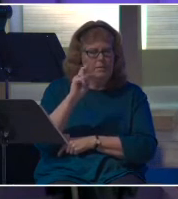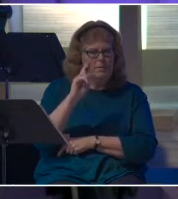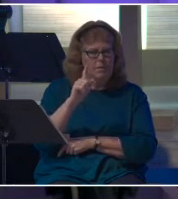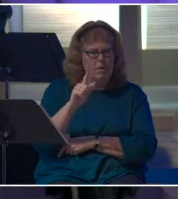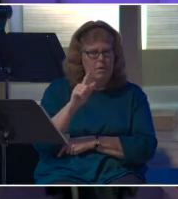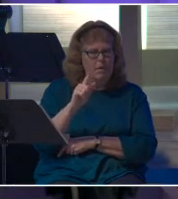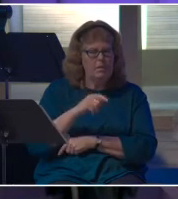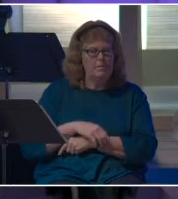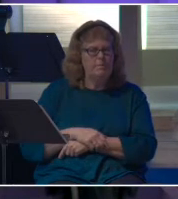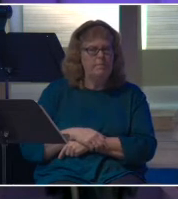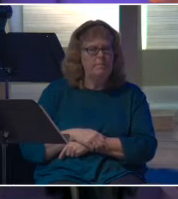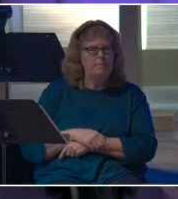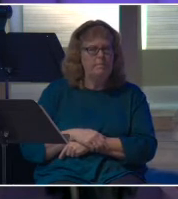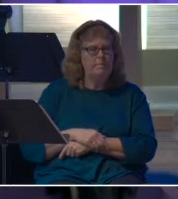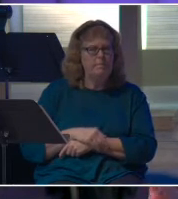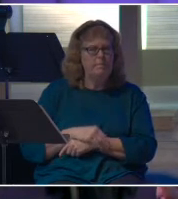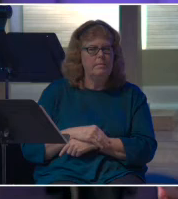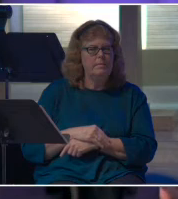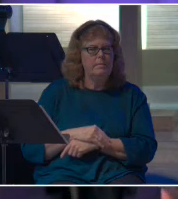Now,